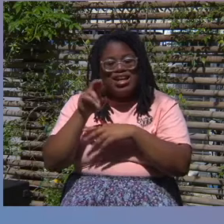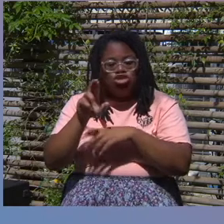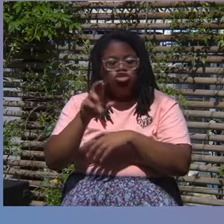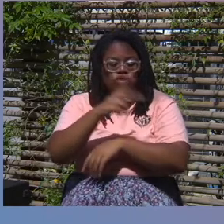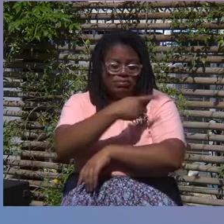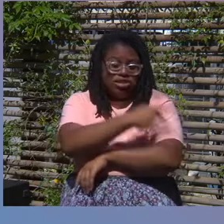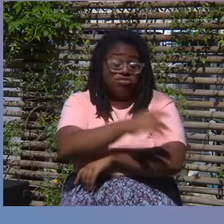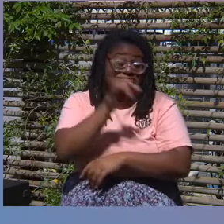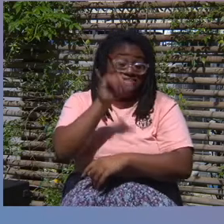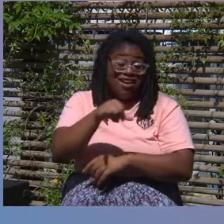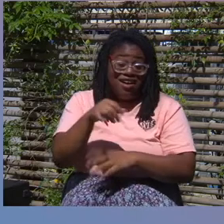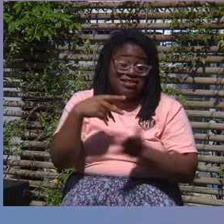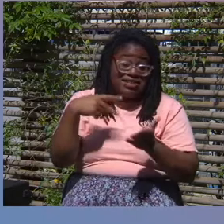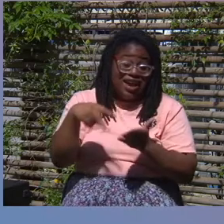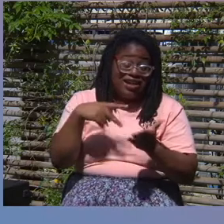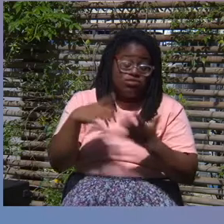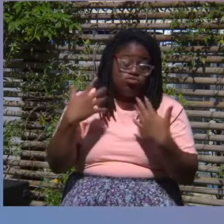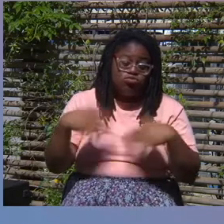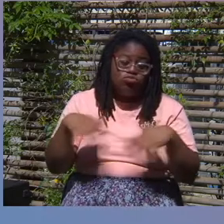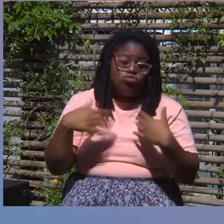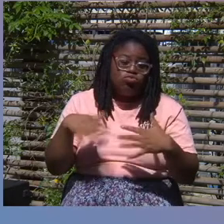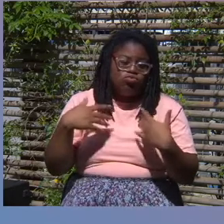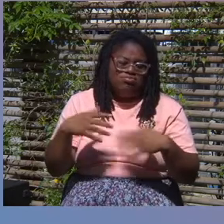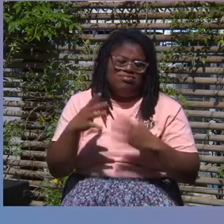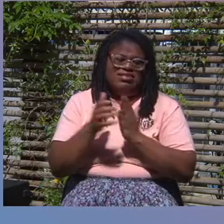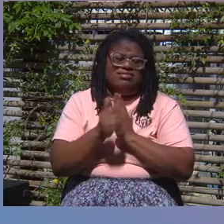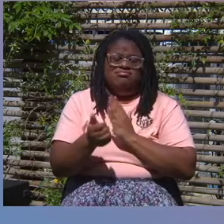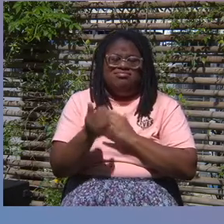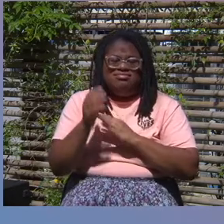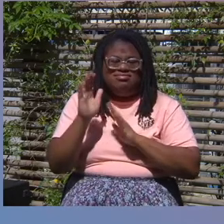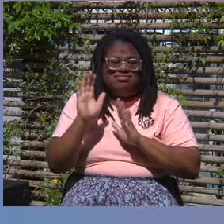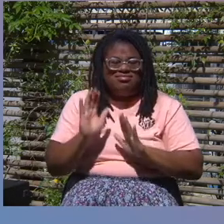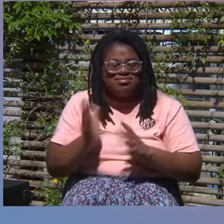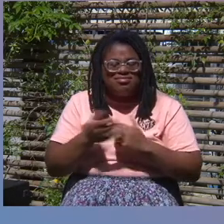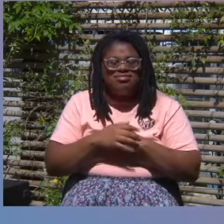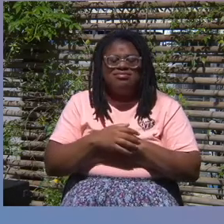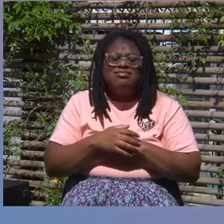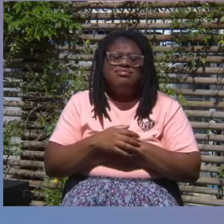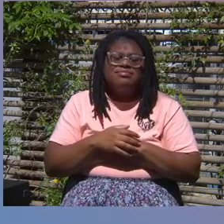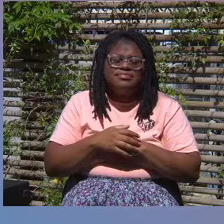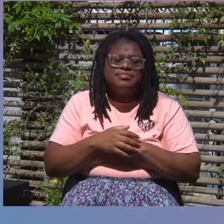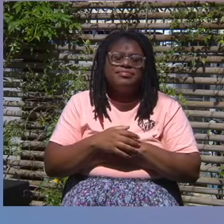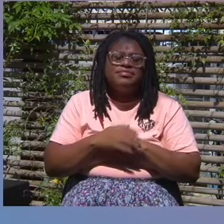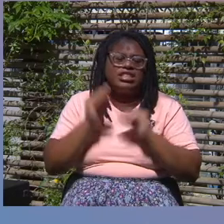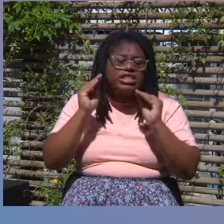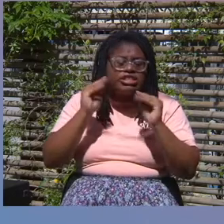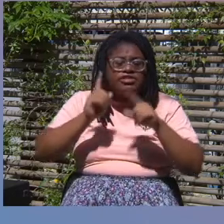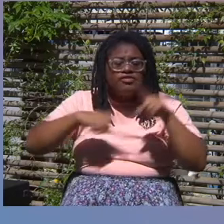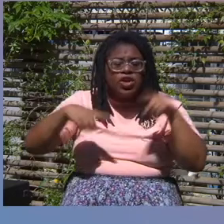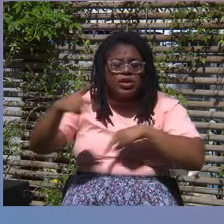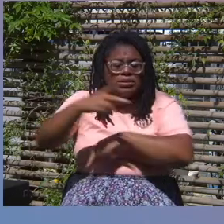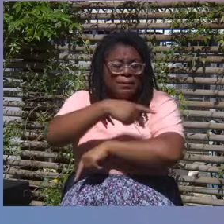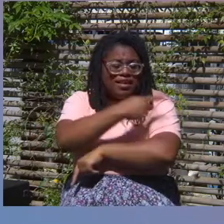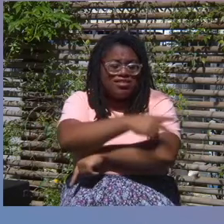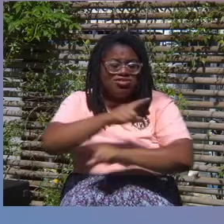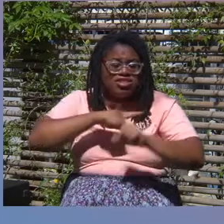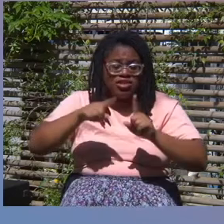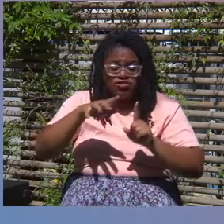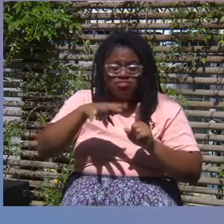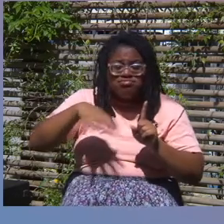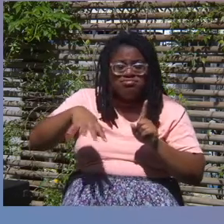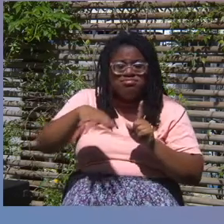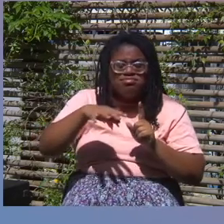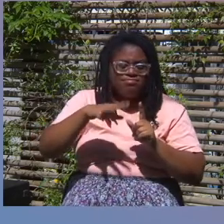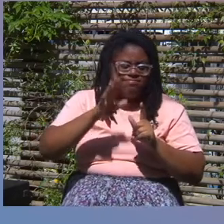most exciting dynamic classes I ever did teach, to teach various patients in various different stages